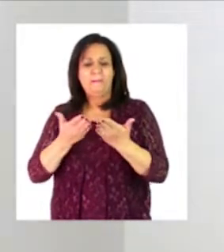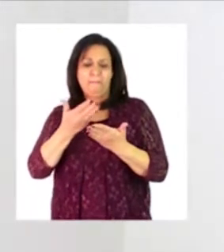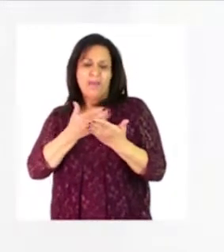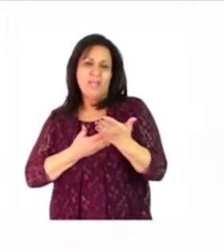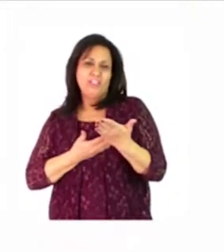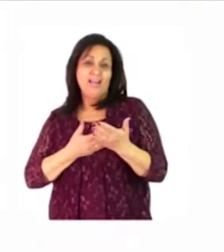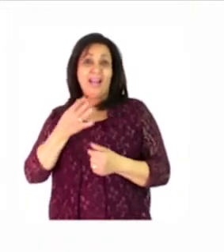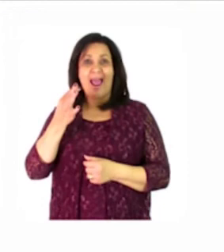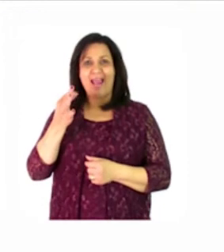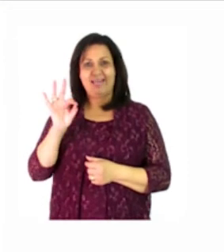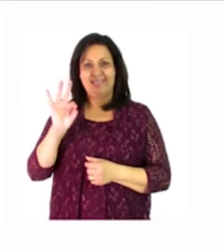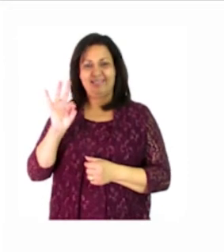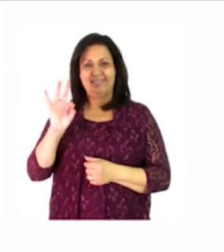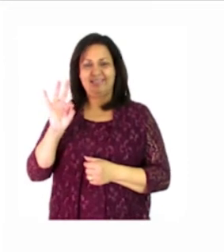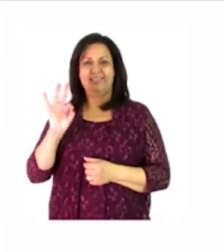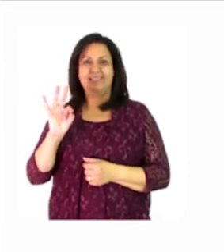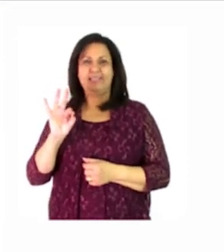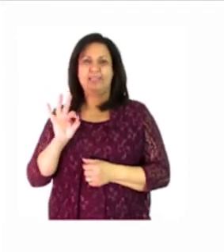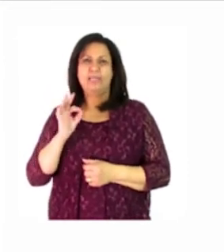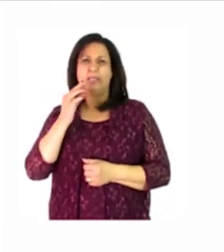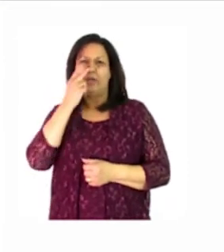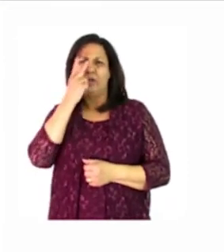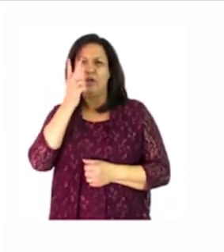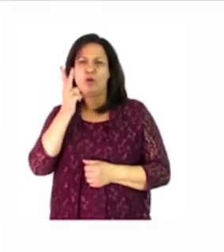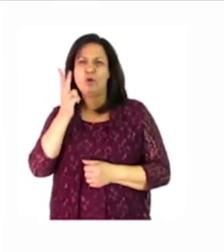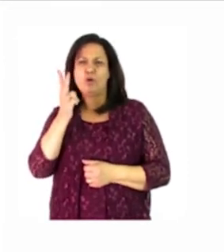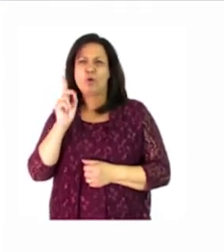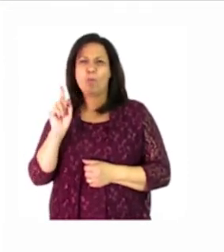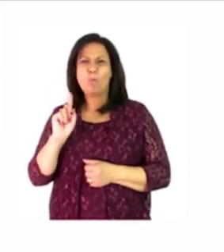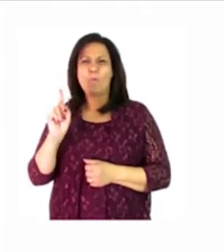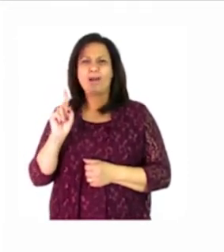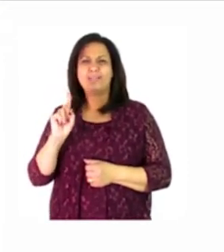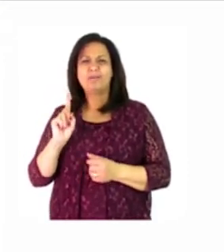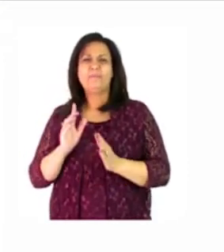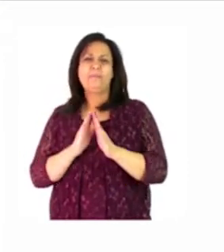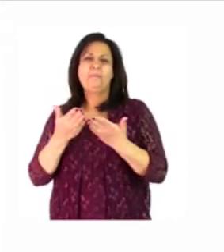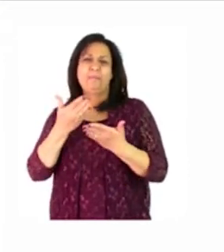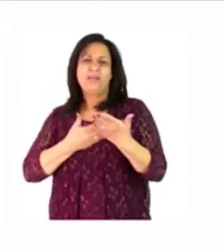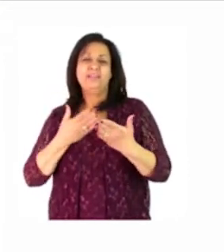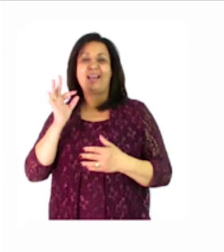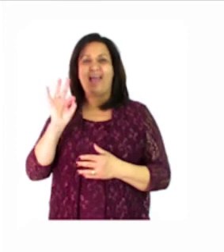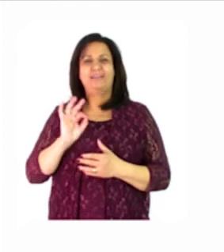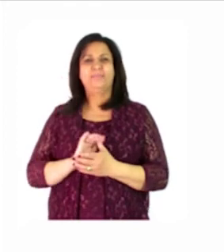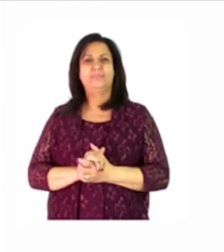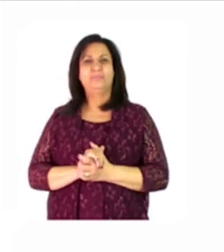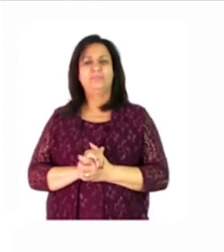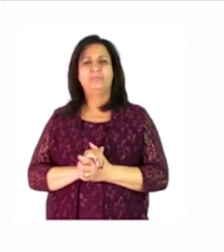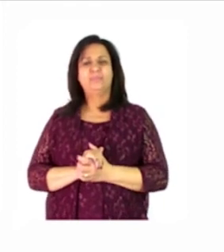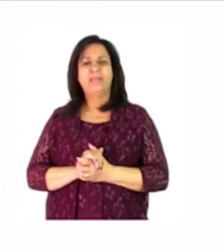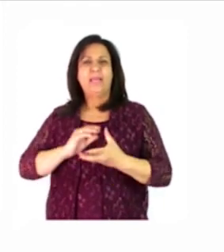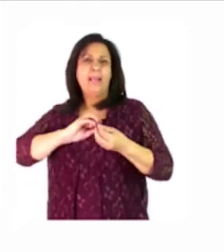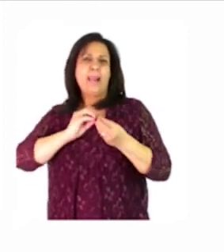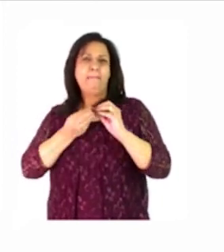9. Let's look and see what is on page 9. We can see there is